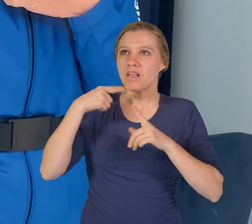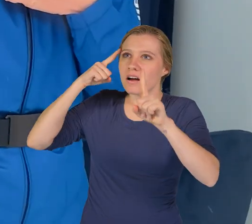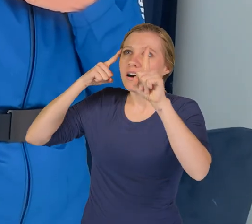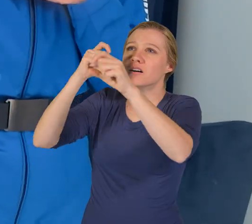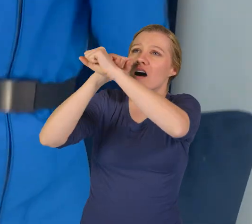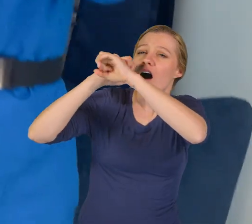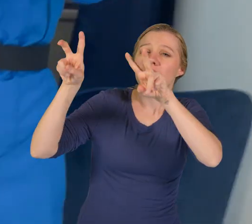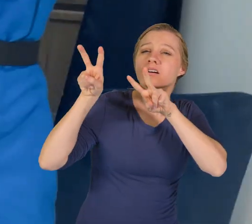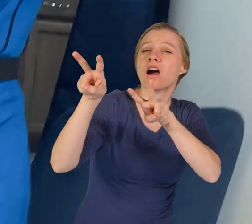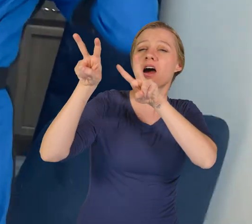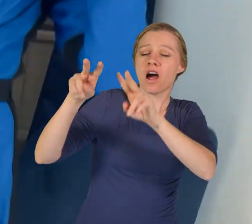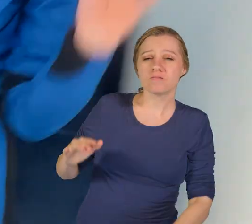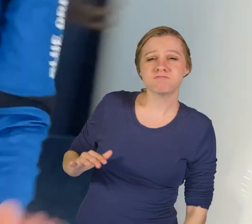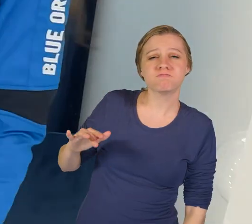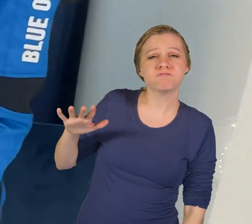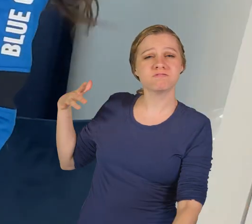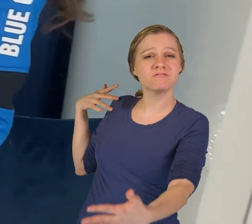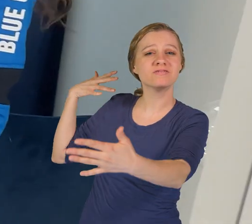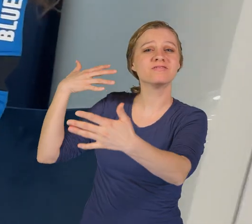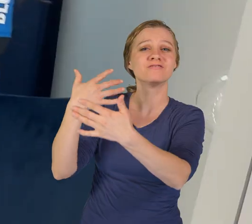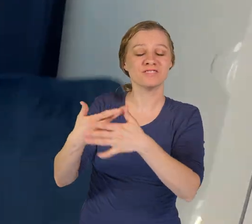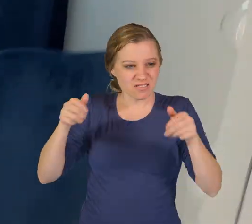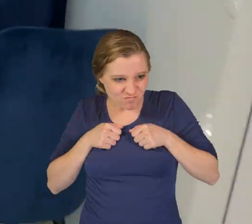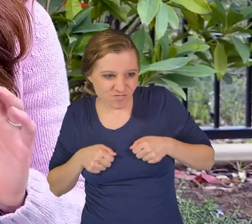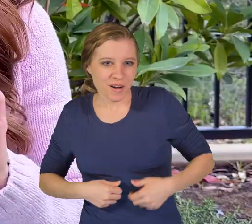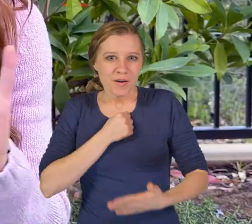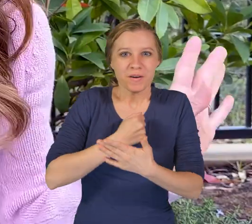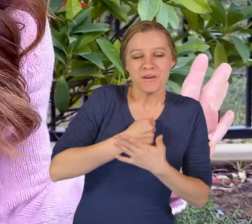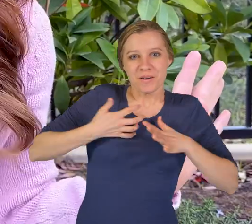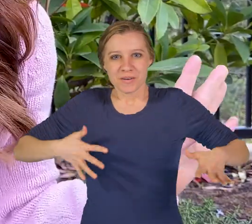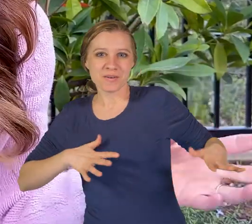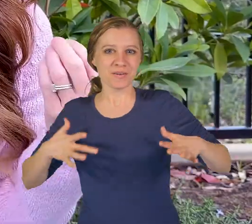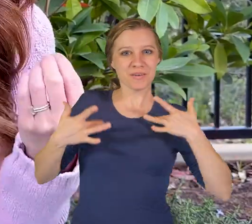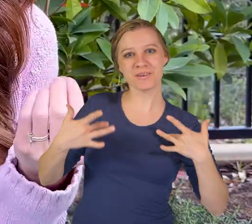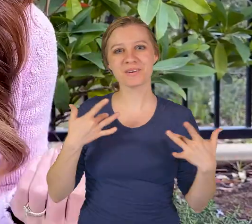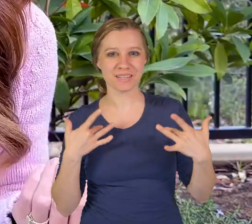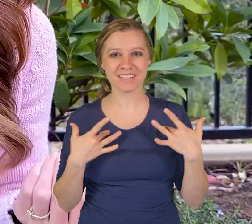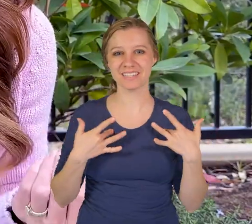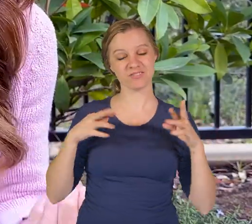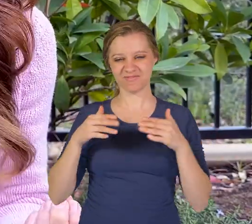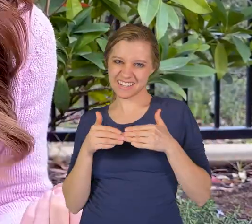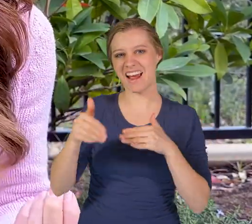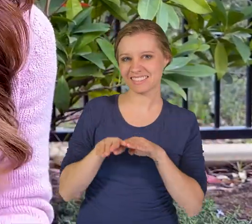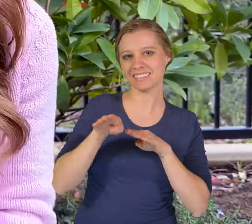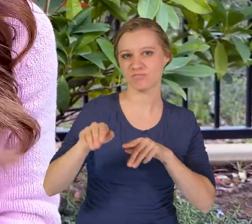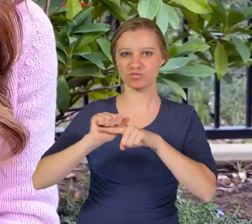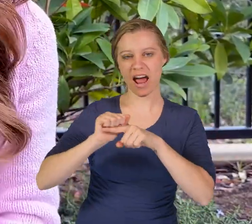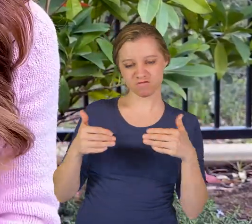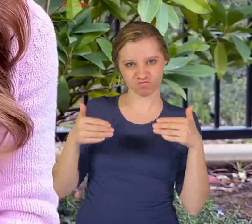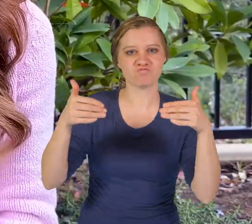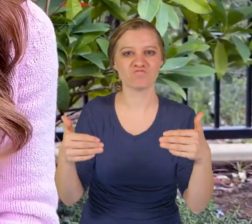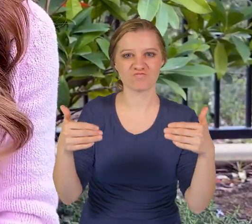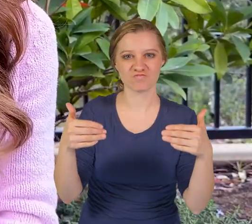suit, something I dreamt about for a long time. With my suit on and my adrenaline pumping, I